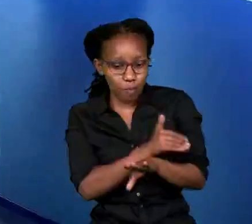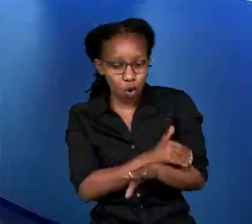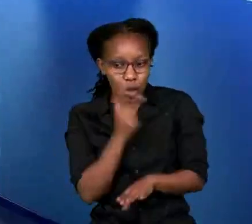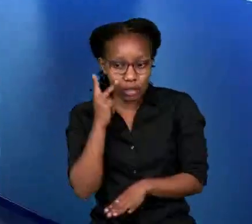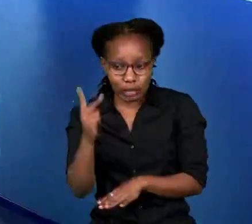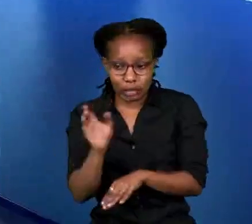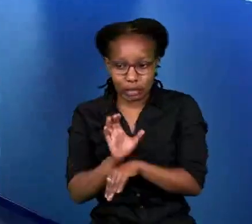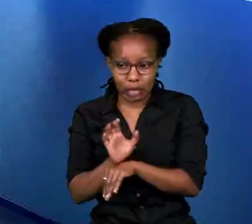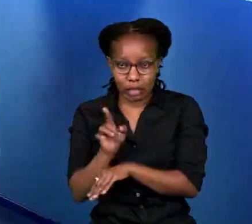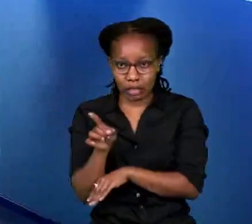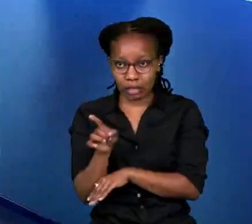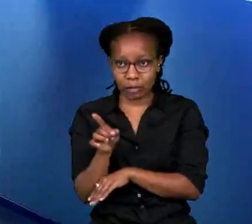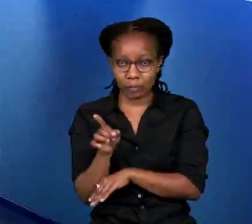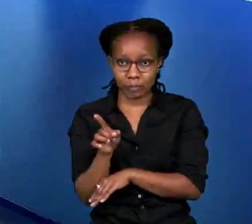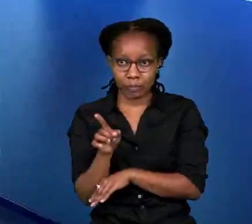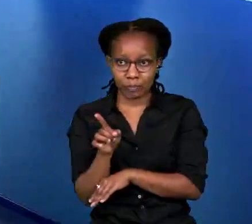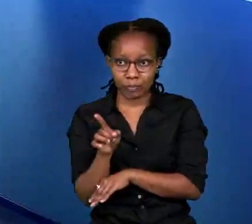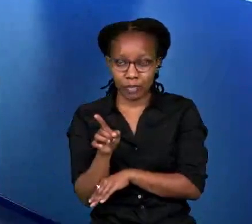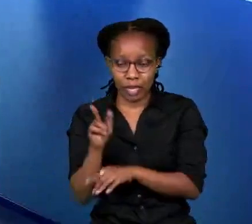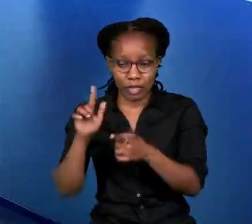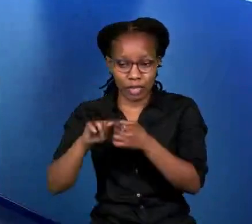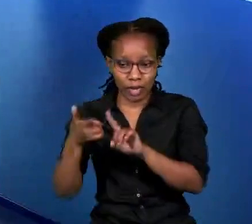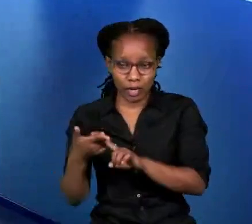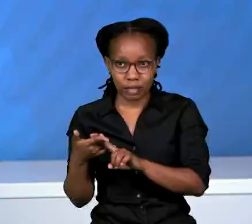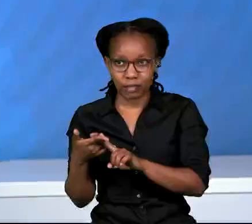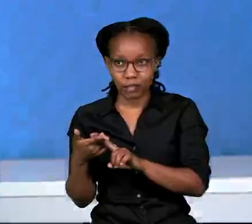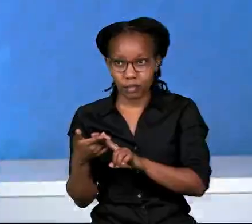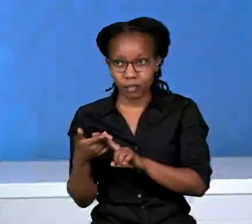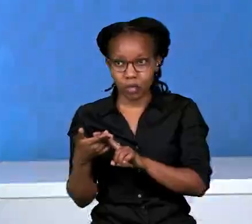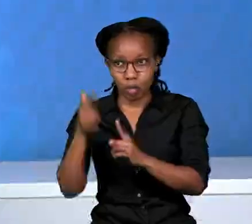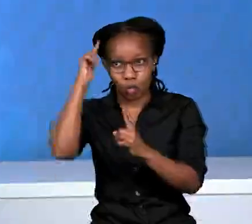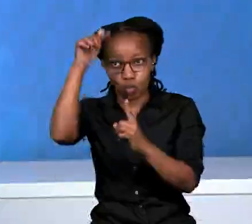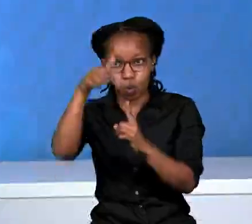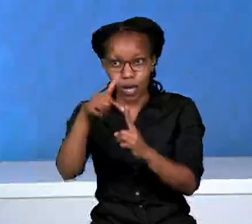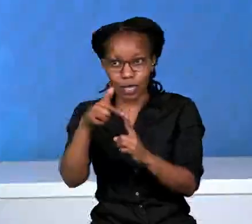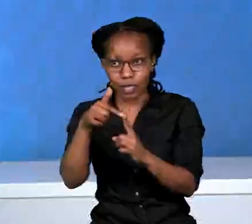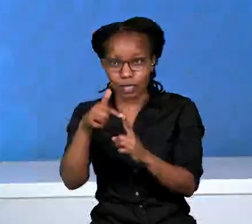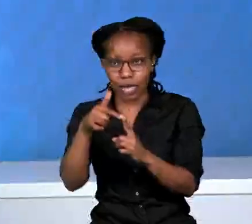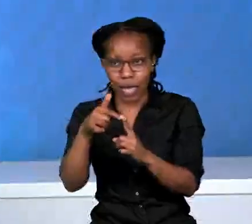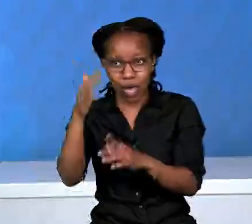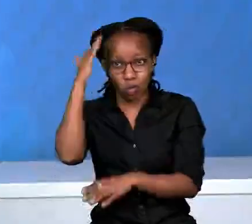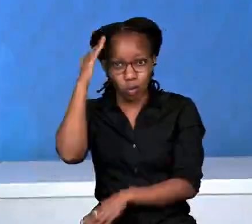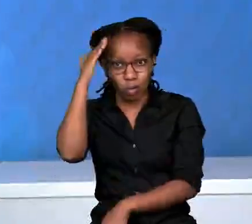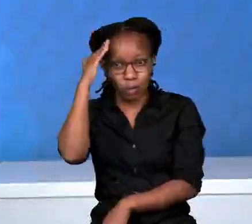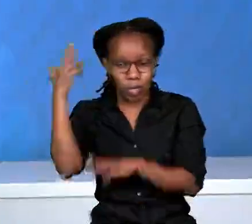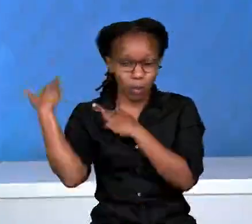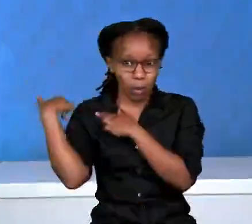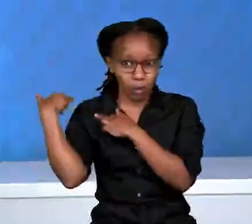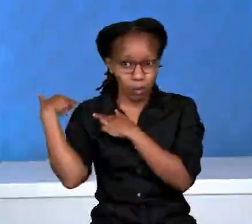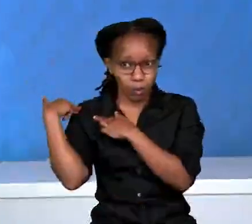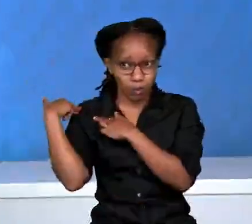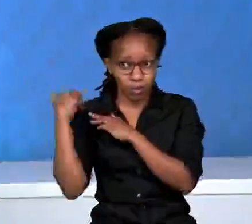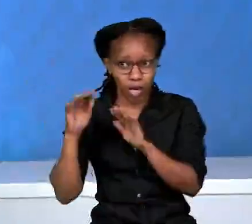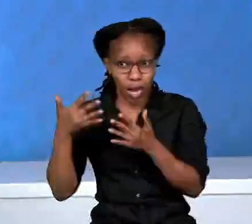church as a standard towards realizing accountability through